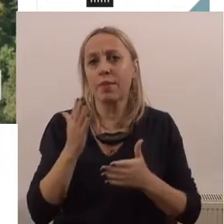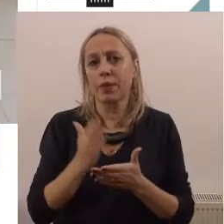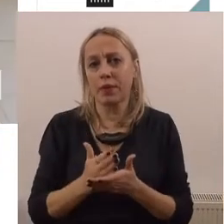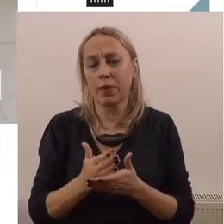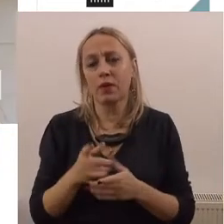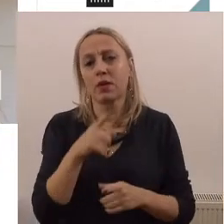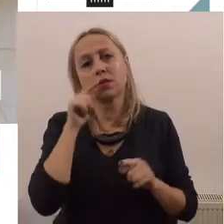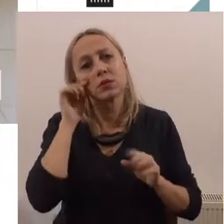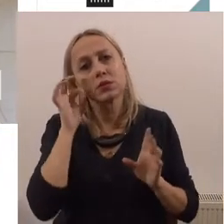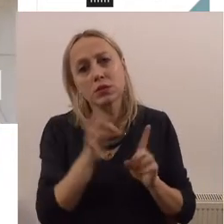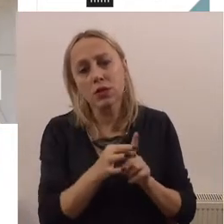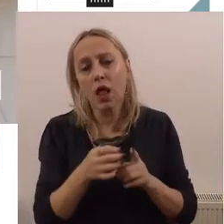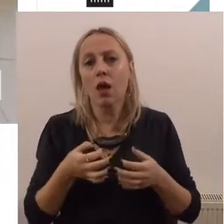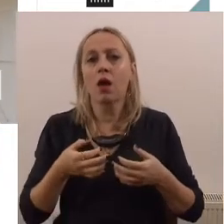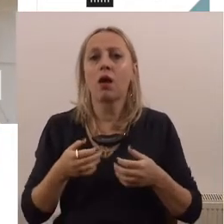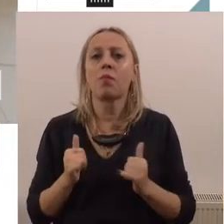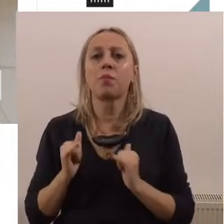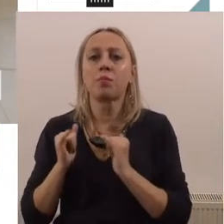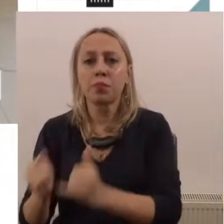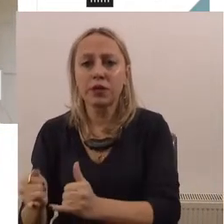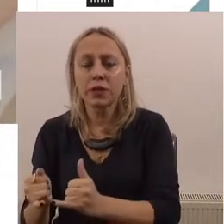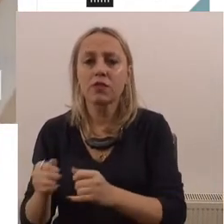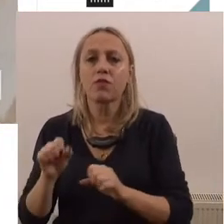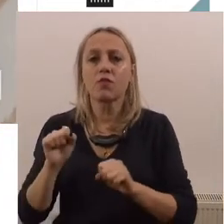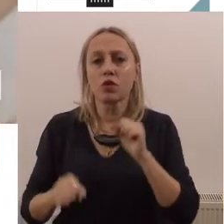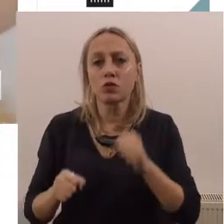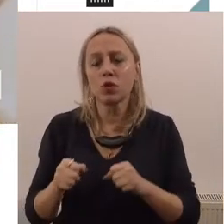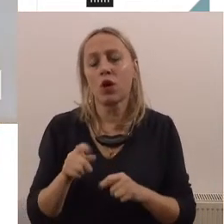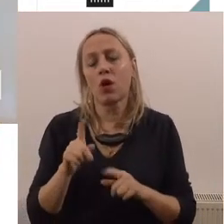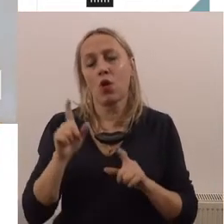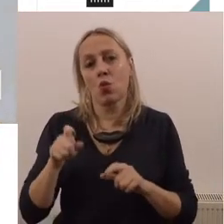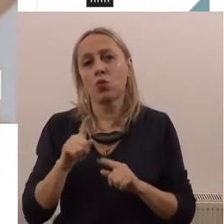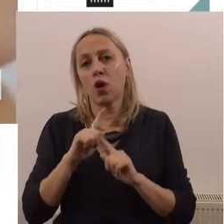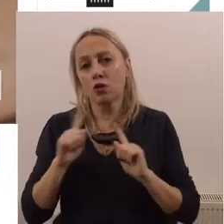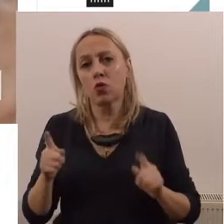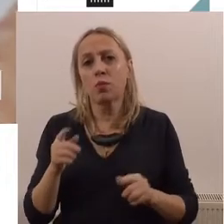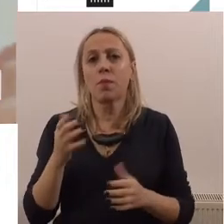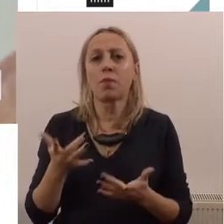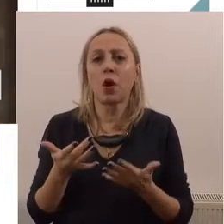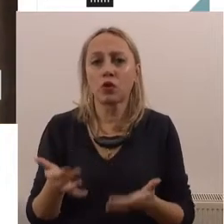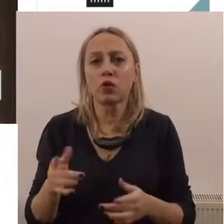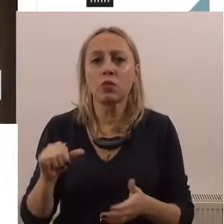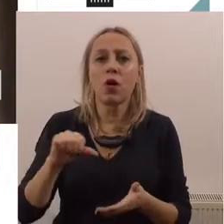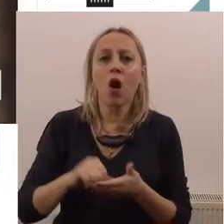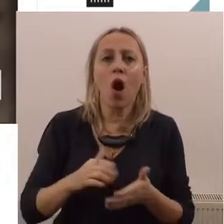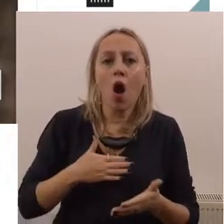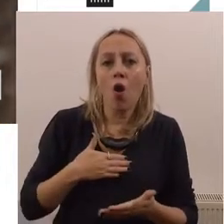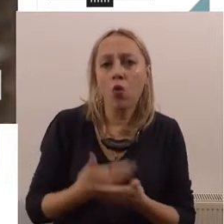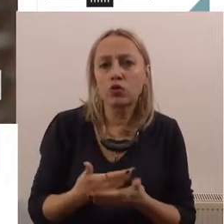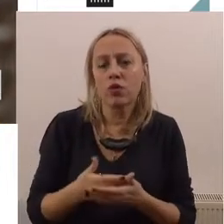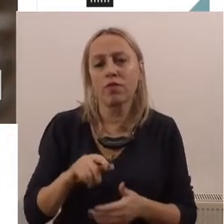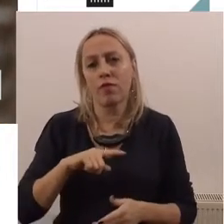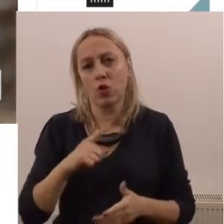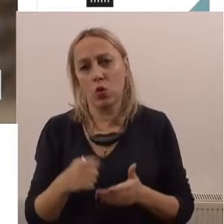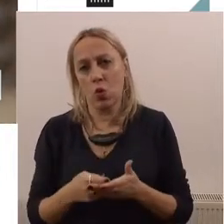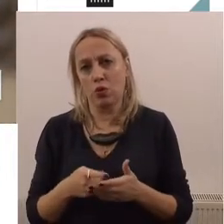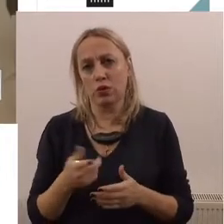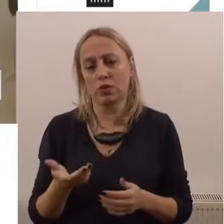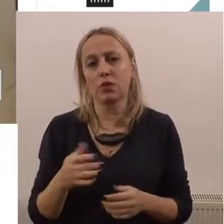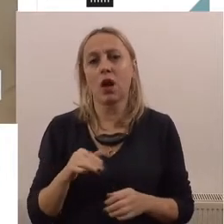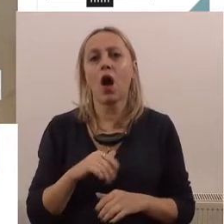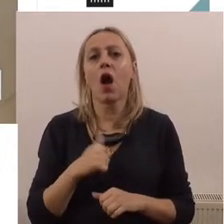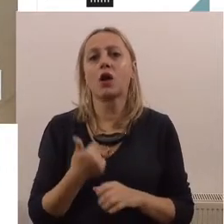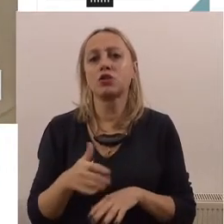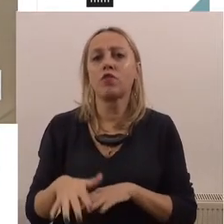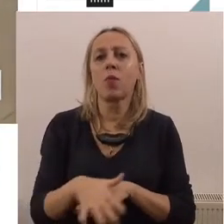Vuxa Accessible. Its goal is to provide people with special needs an opportunity to take an active part in the life of the